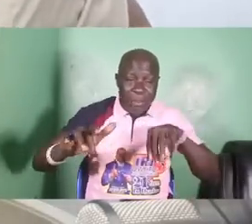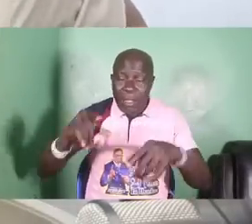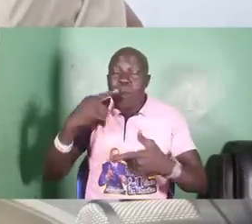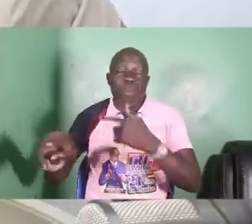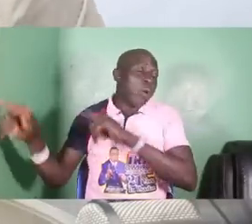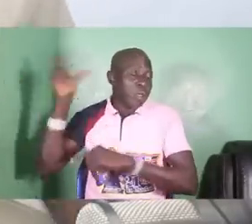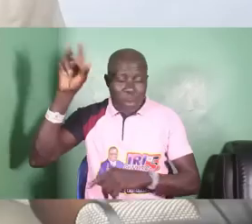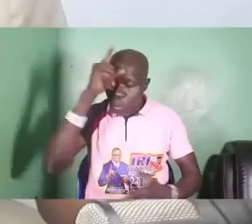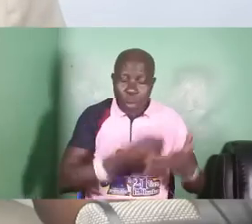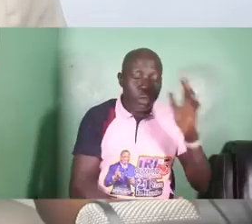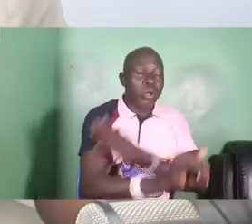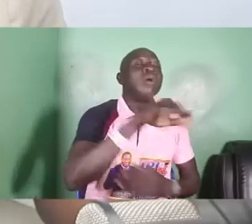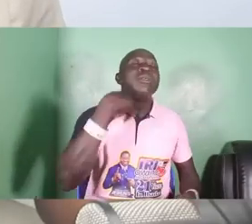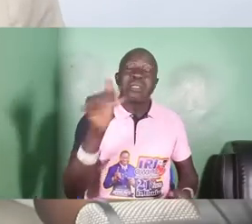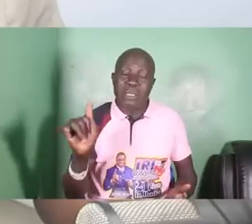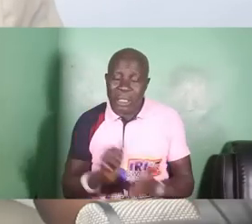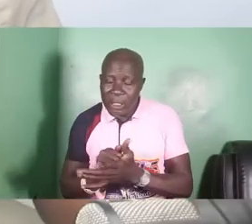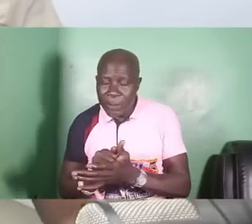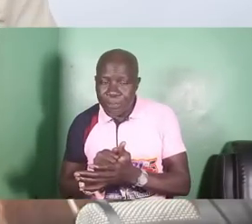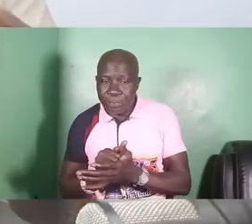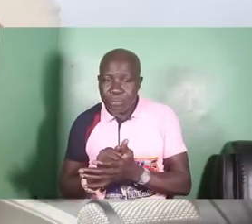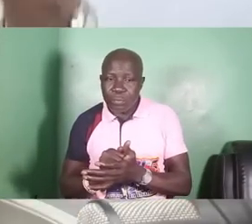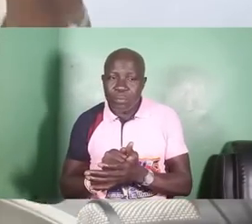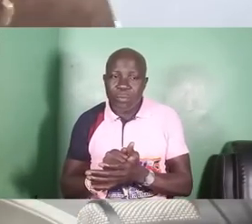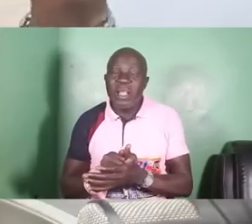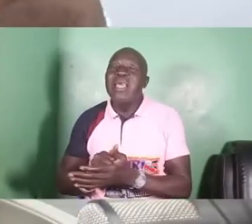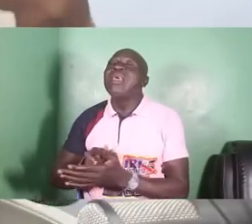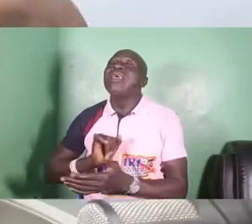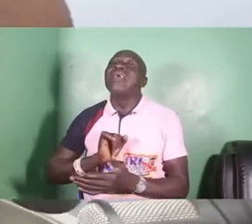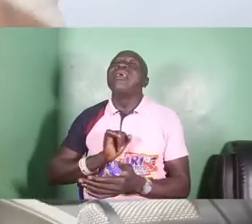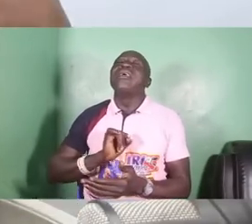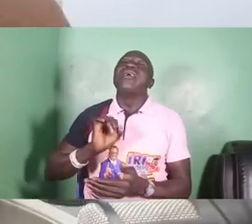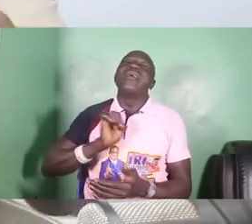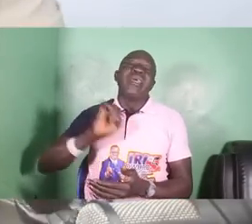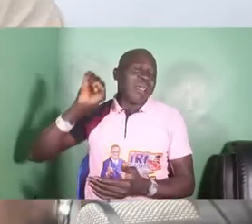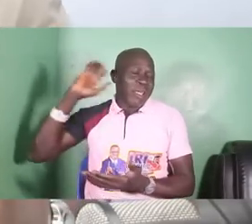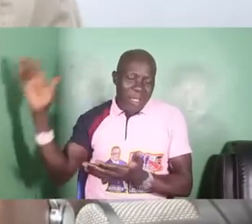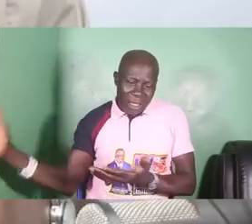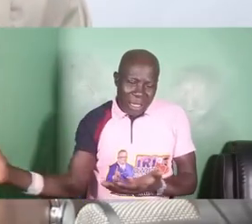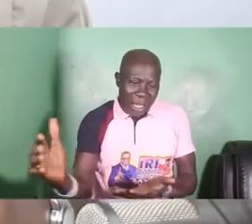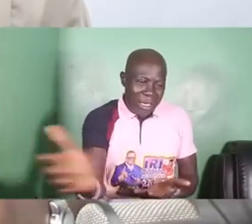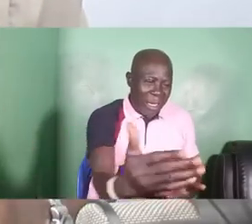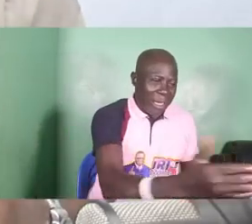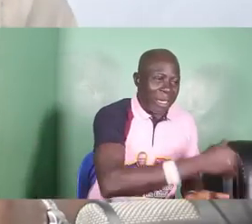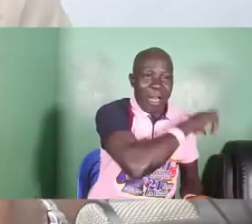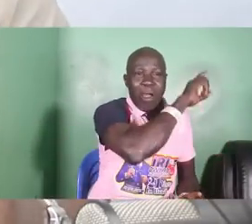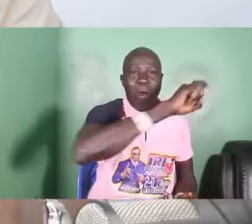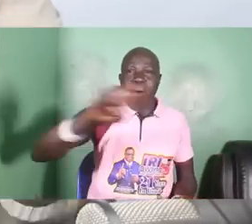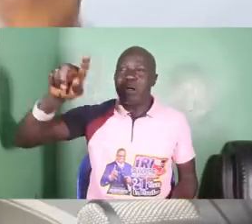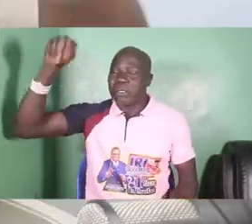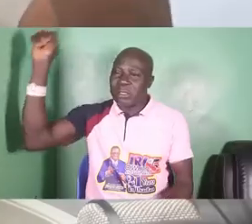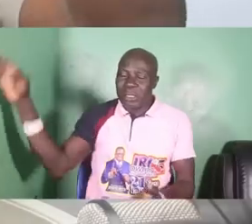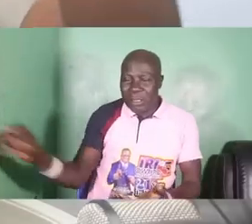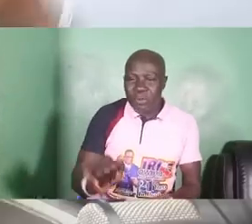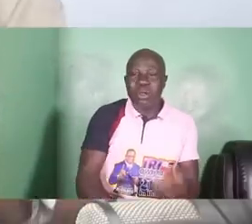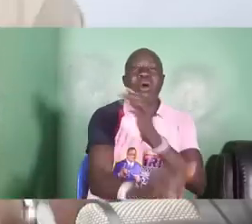la so but listen to what God said yes o si ri ororun mu ni odun na o de ri ororun mu ni odun na oluwa si busi fun